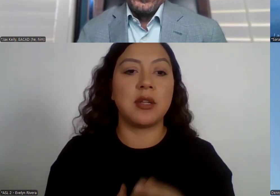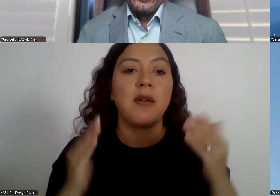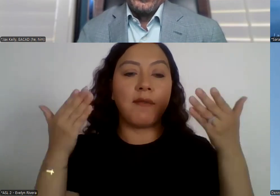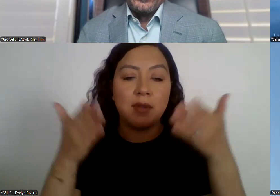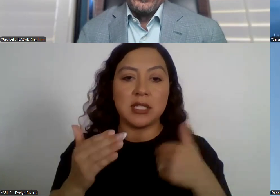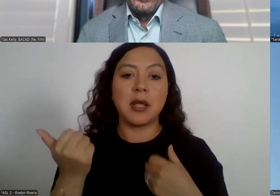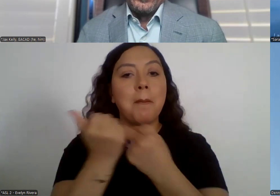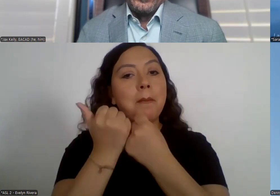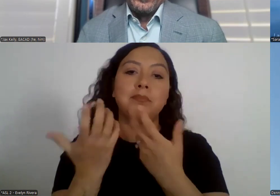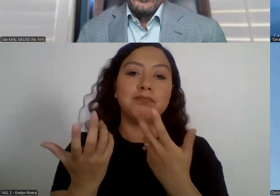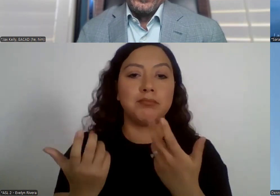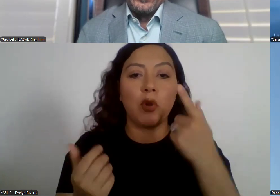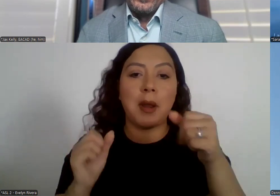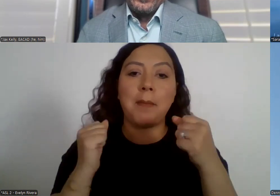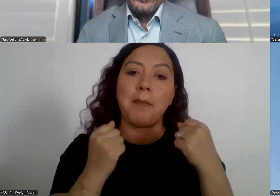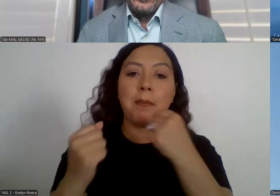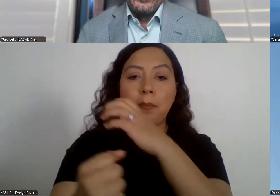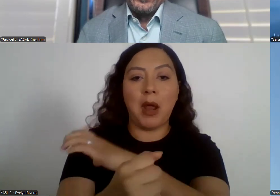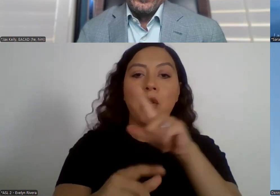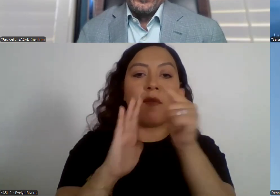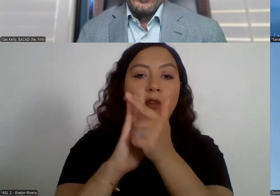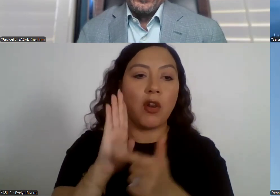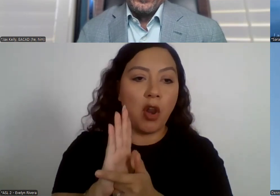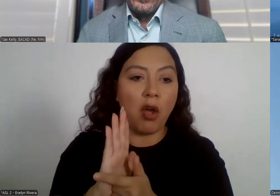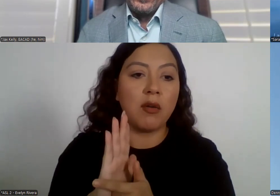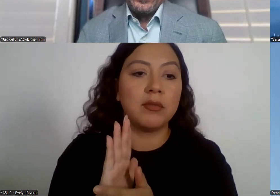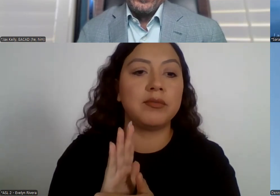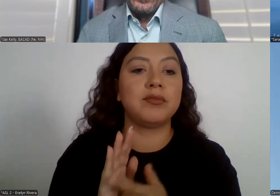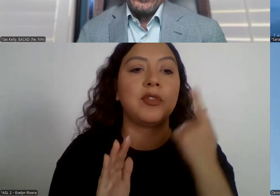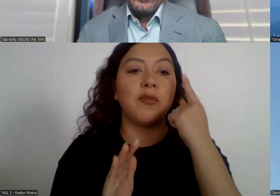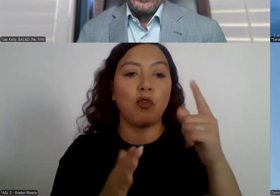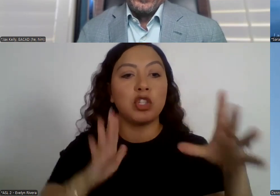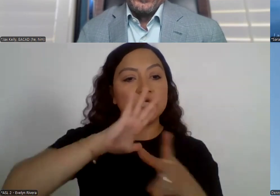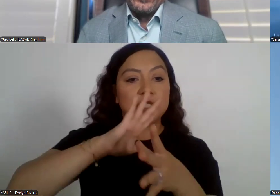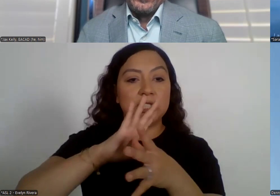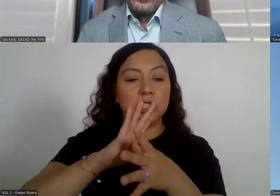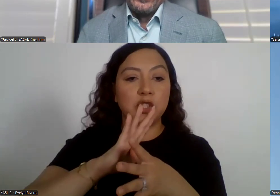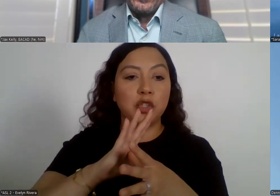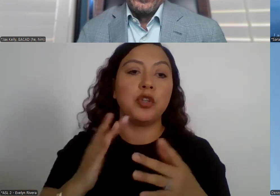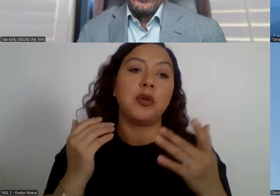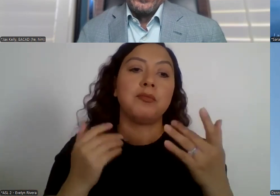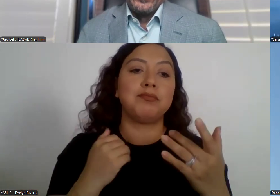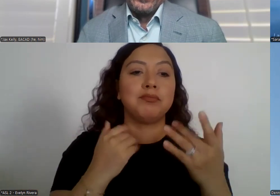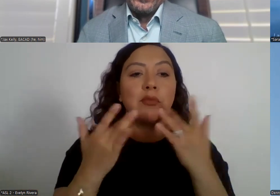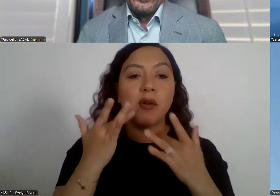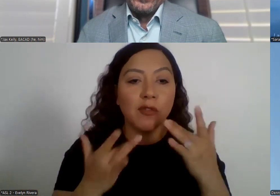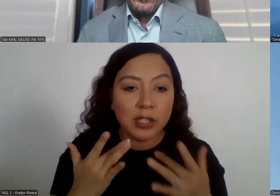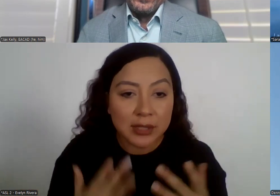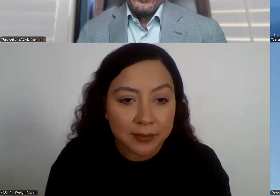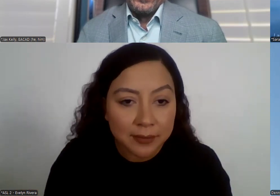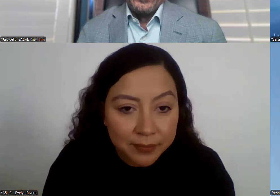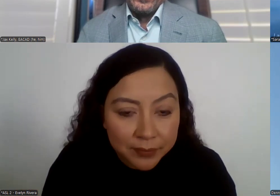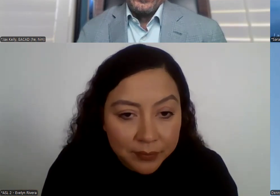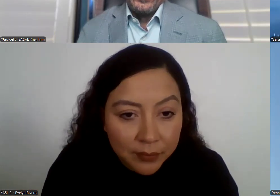poverty. I think I have been, he, him, his pronouns, I think I've been with this committee either since the beginning